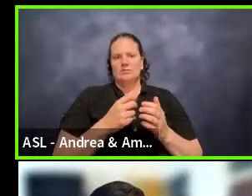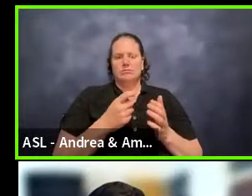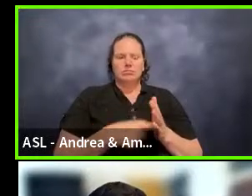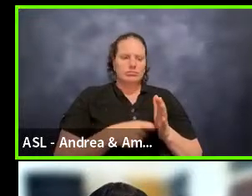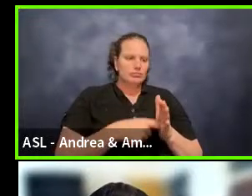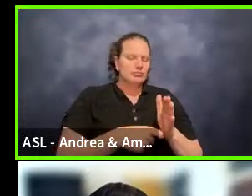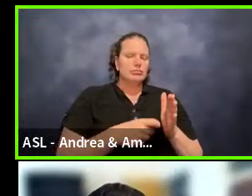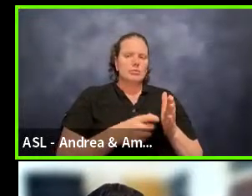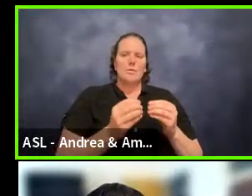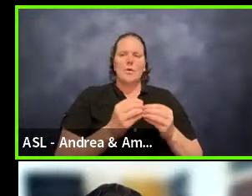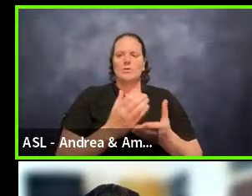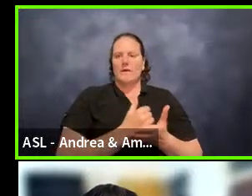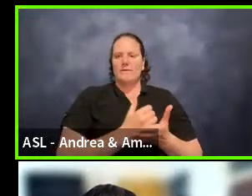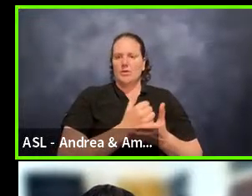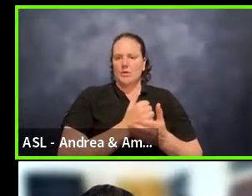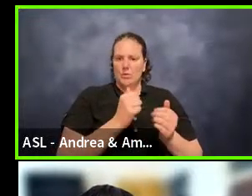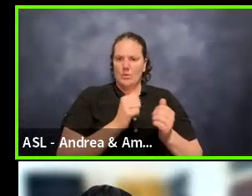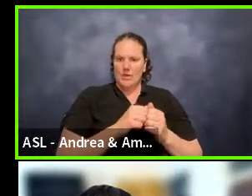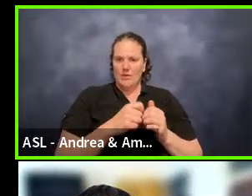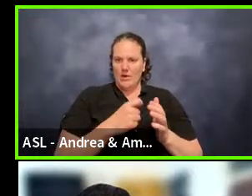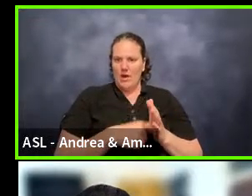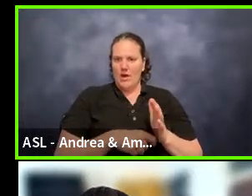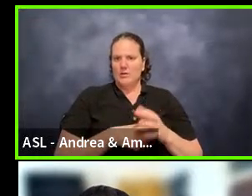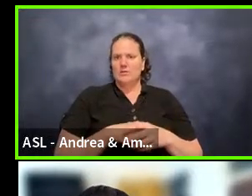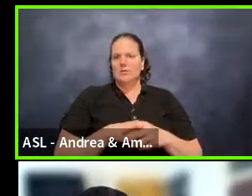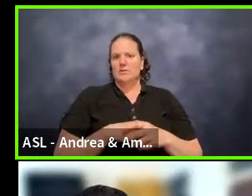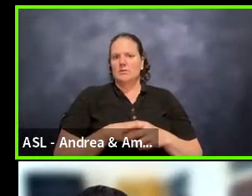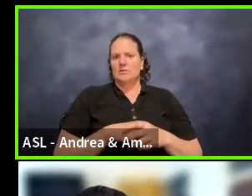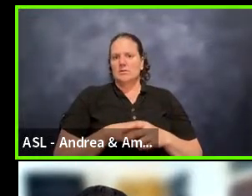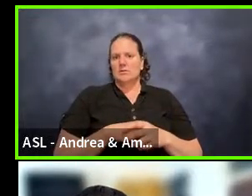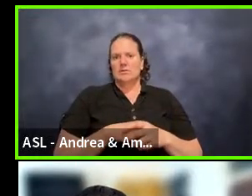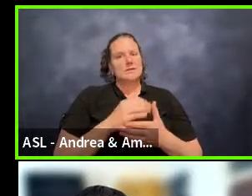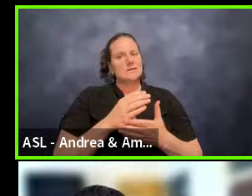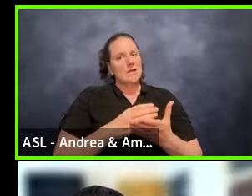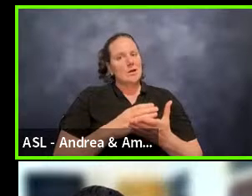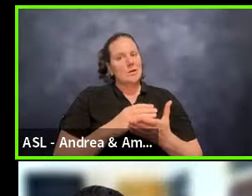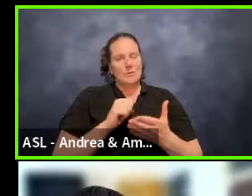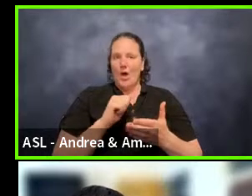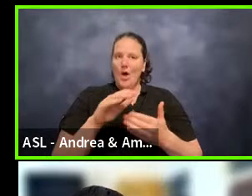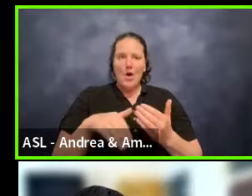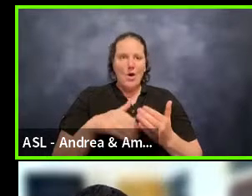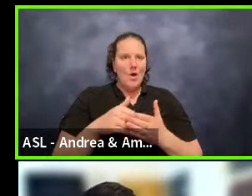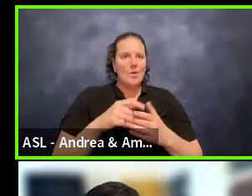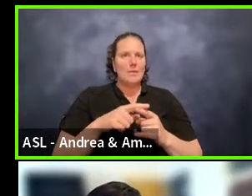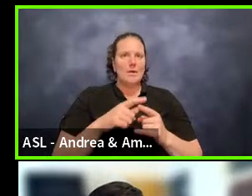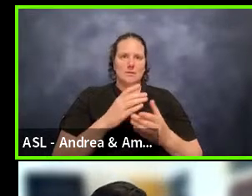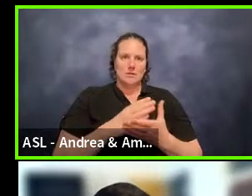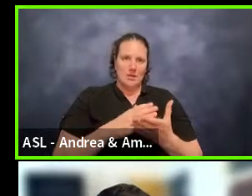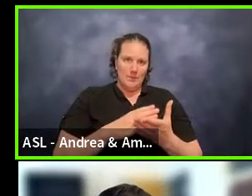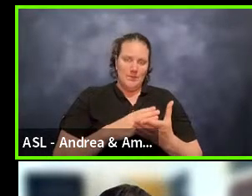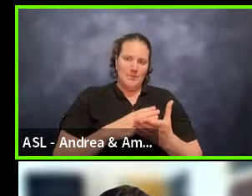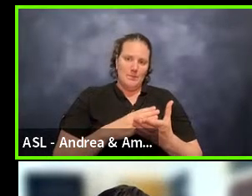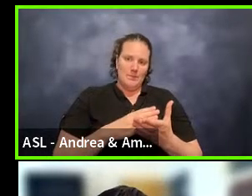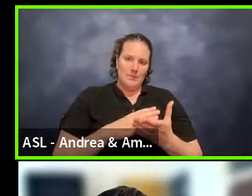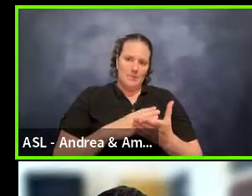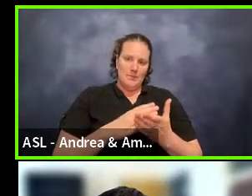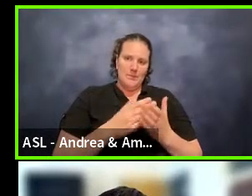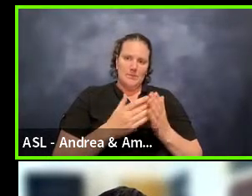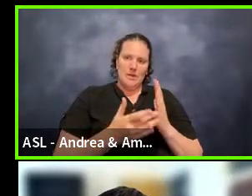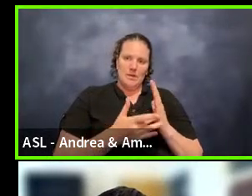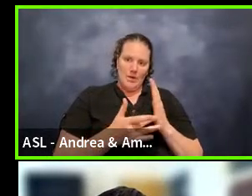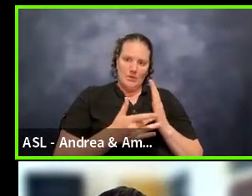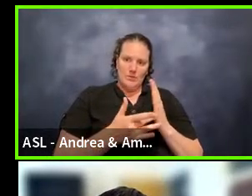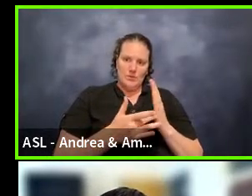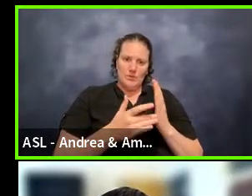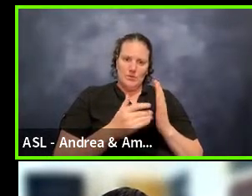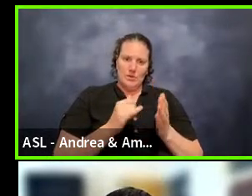costs that we have, and on some of these, not all, of course, but on some of the technology that